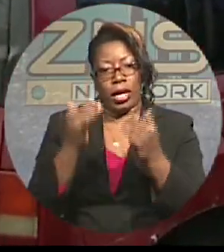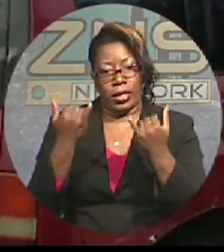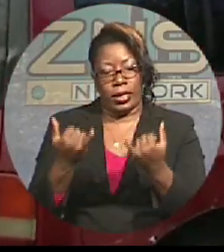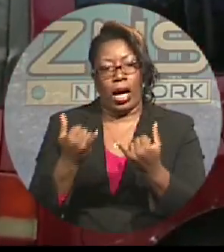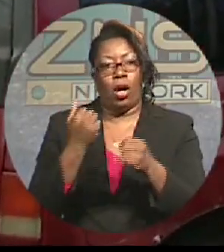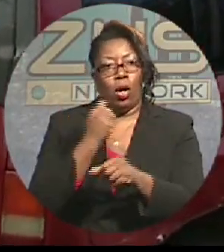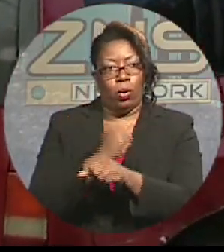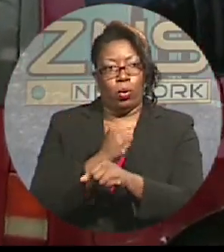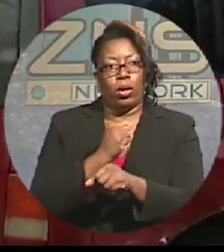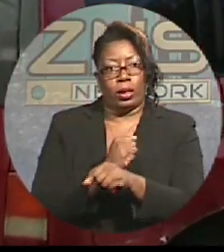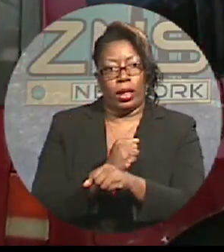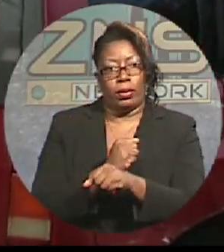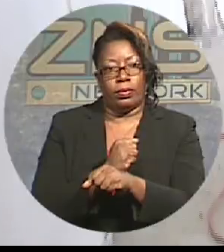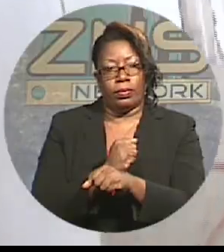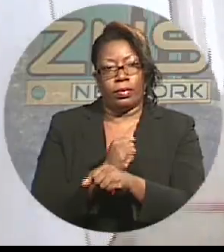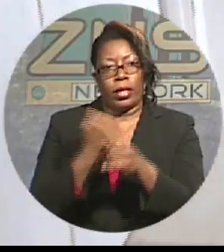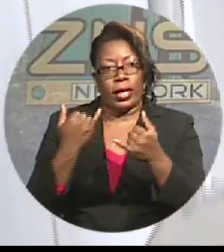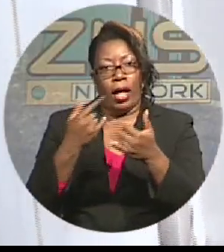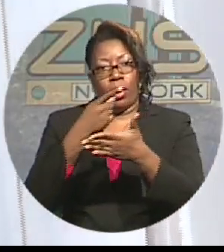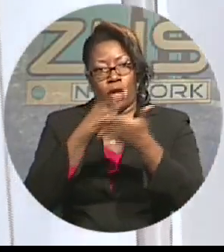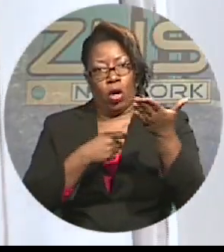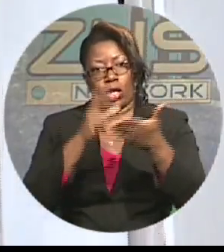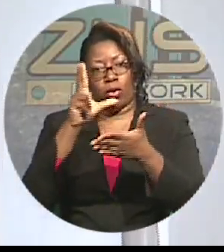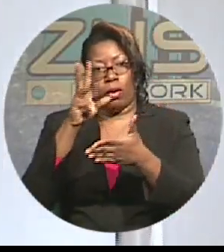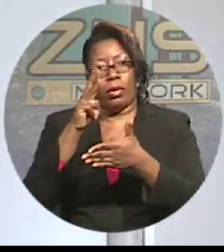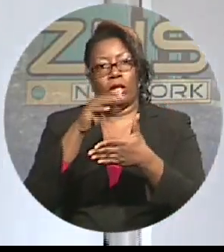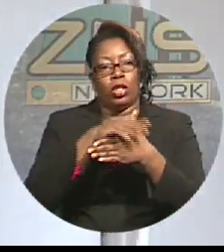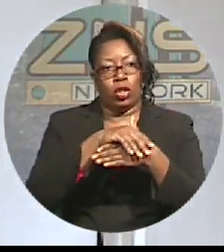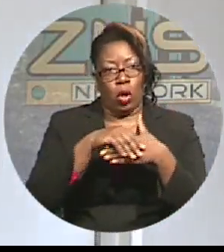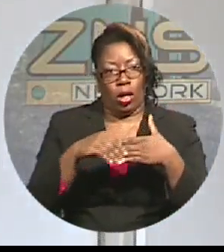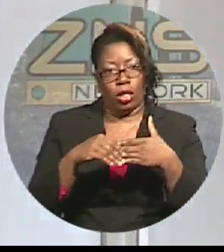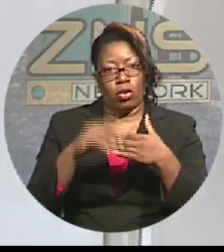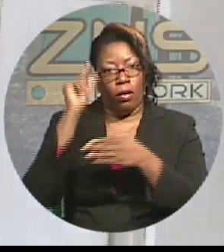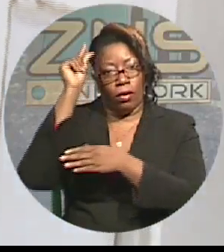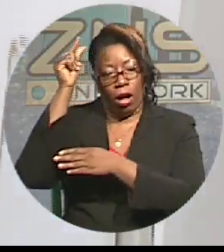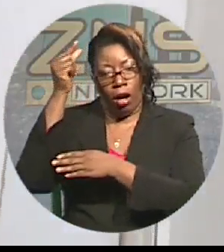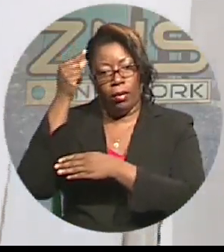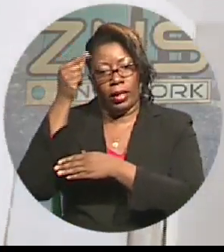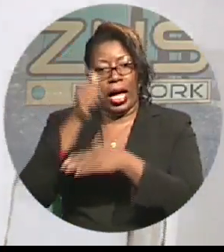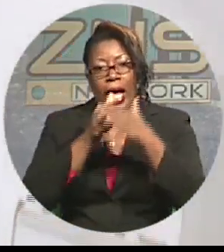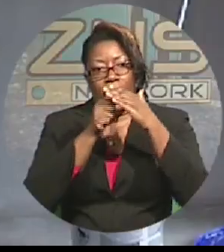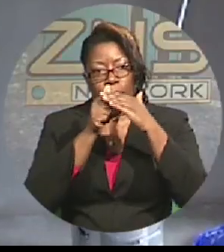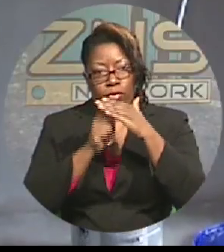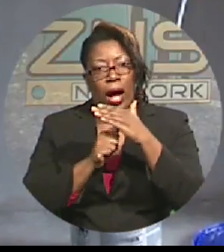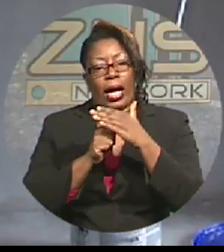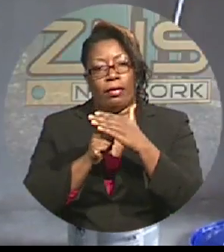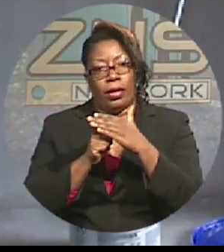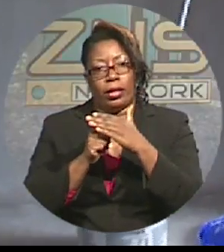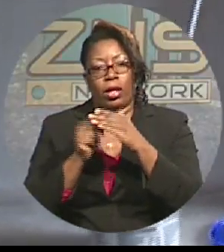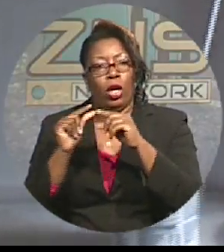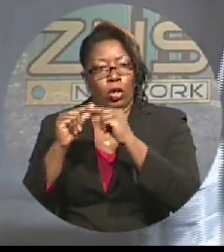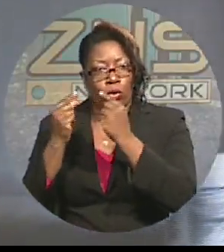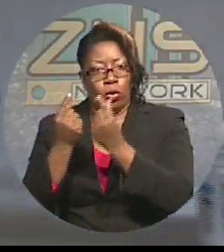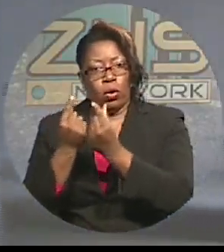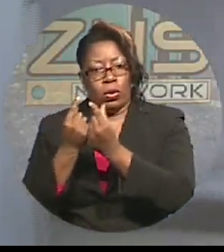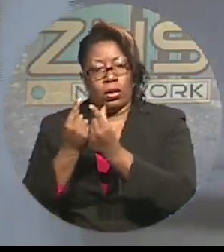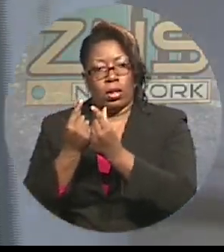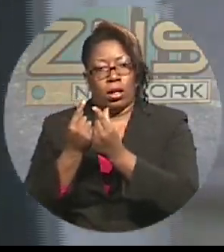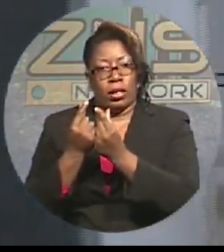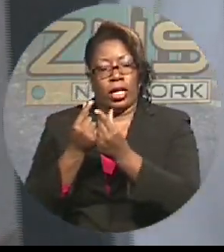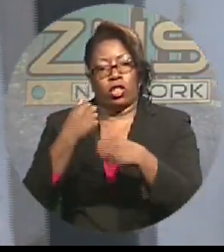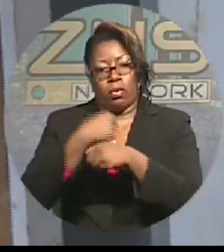homes at a cost of $3 million. Government and private sector funds have been used to make this program a